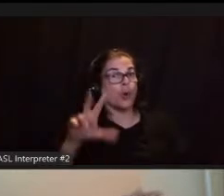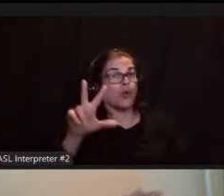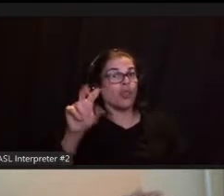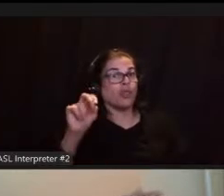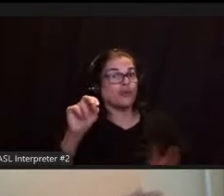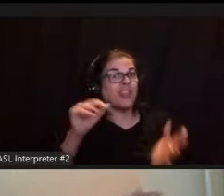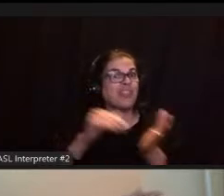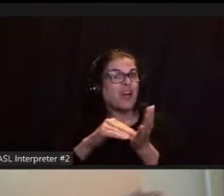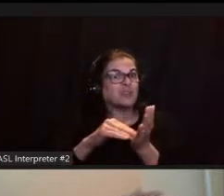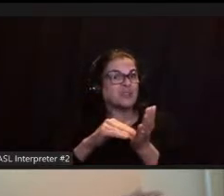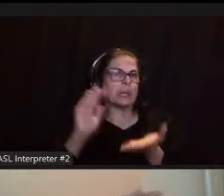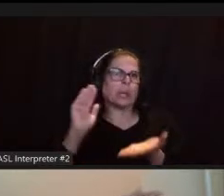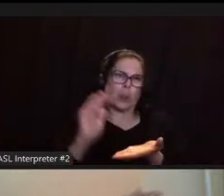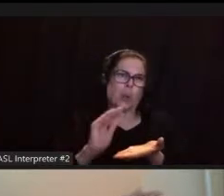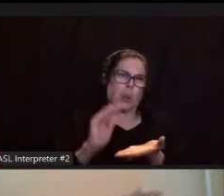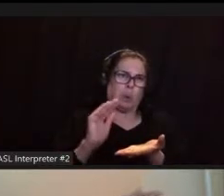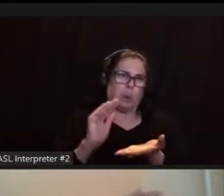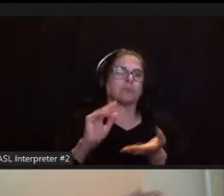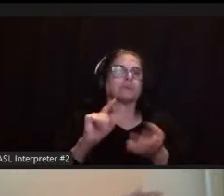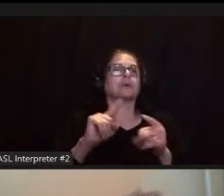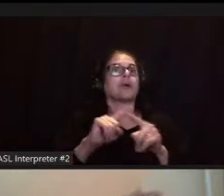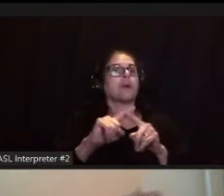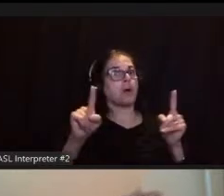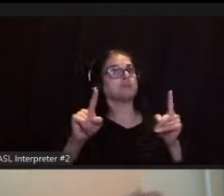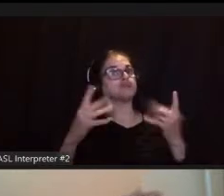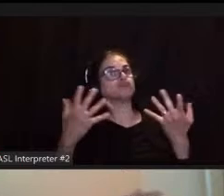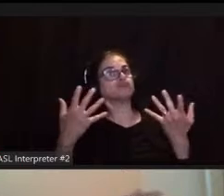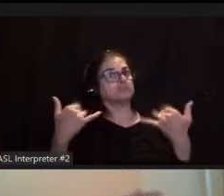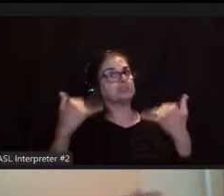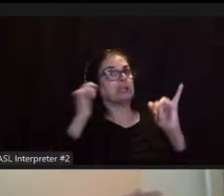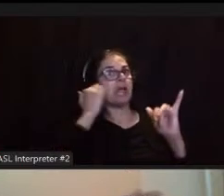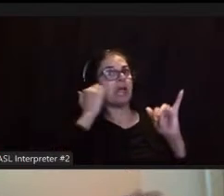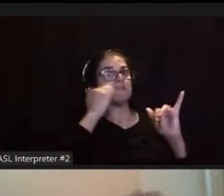still carrying a fairly large number of people every day,